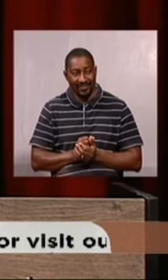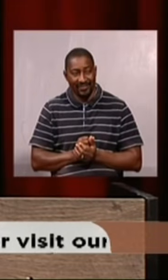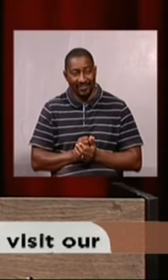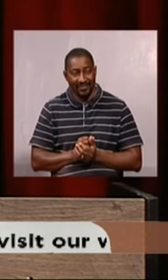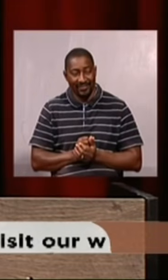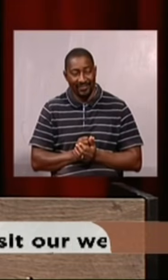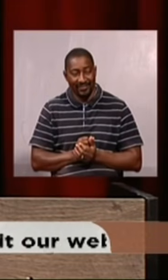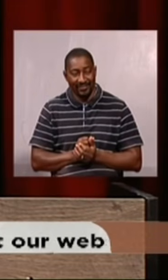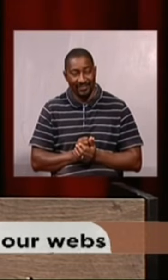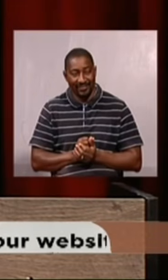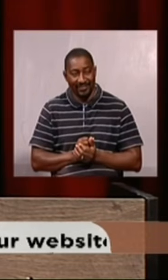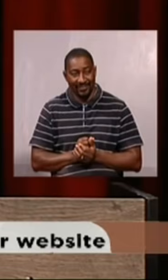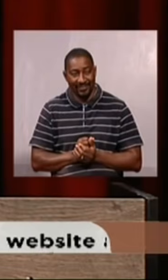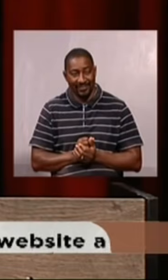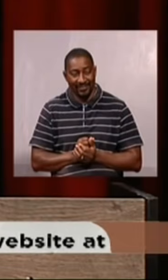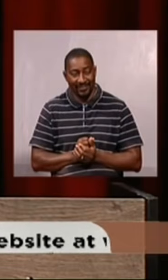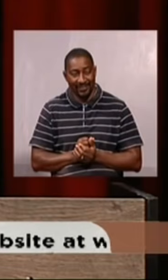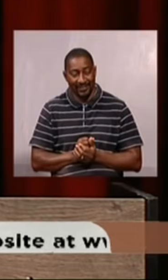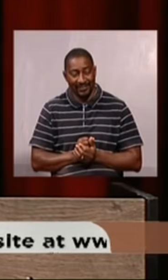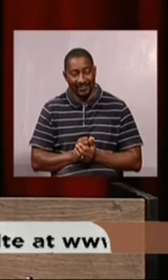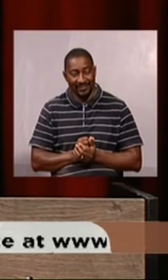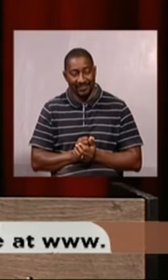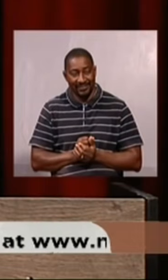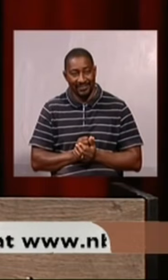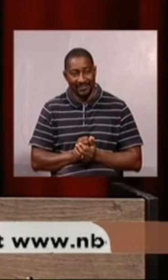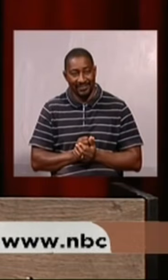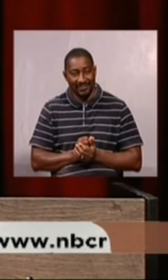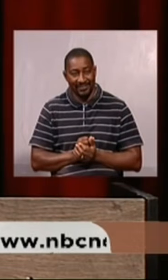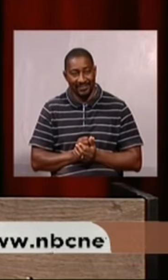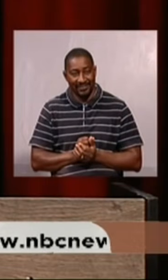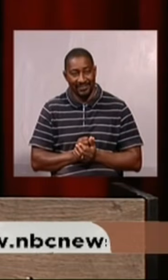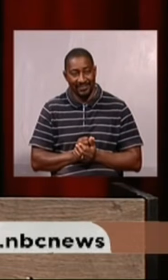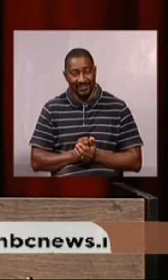manual of not only how to operate, the thing physically,